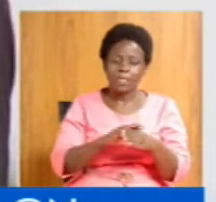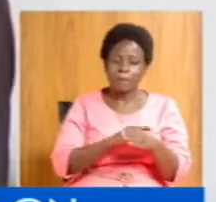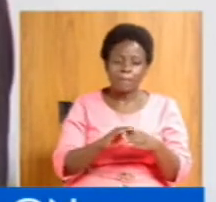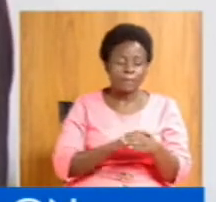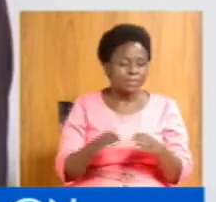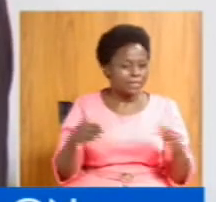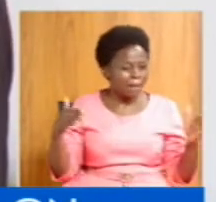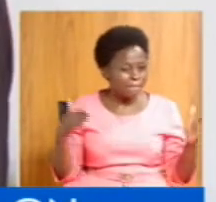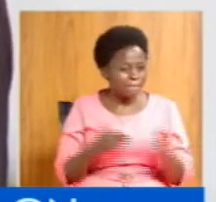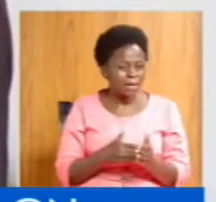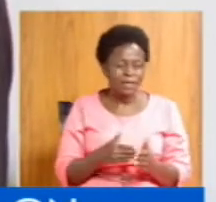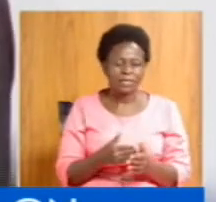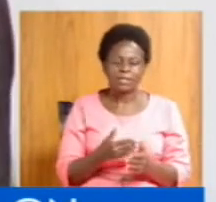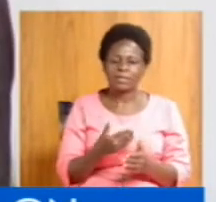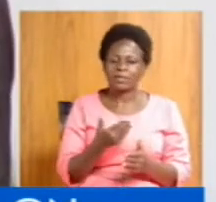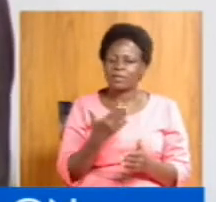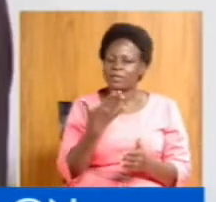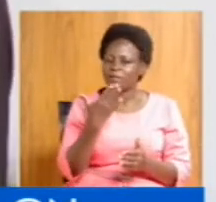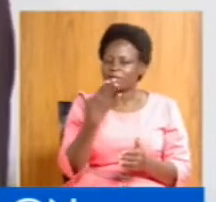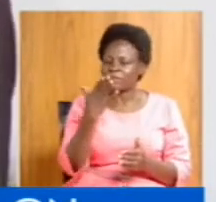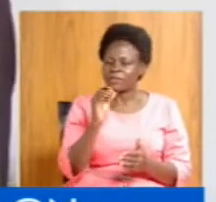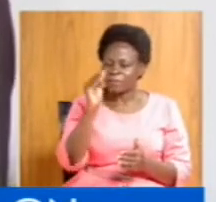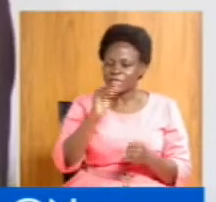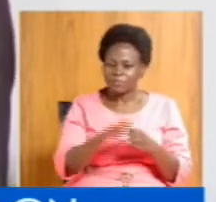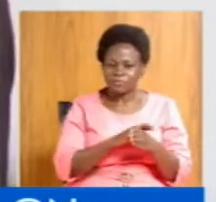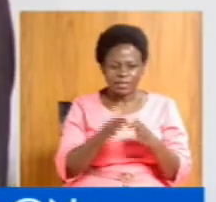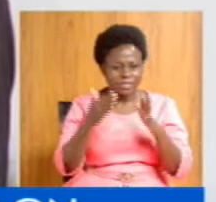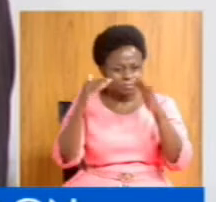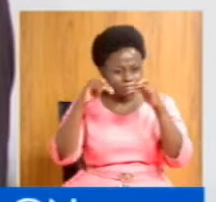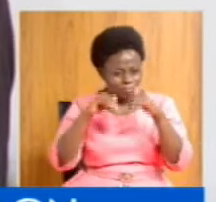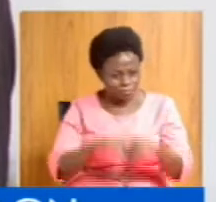50% of the businesses collapsed and